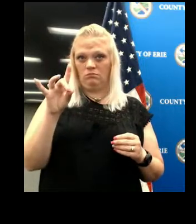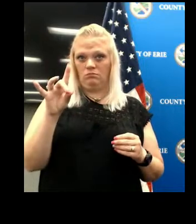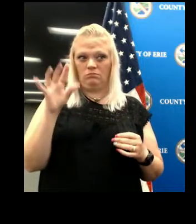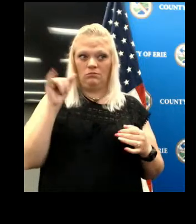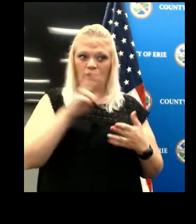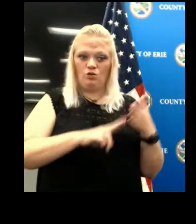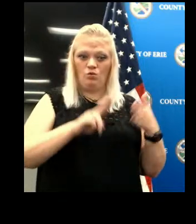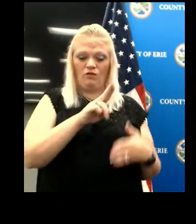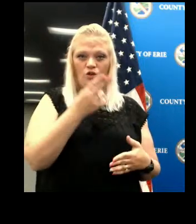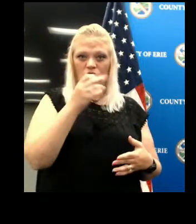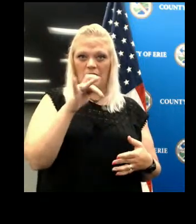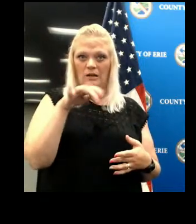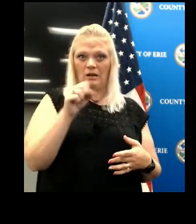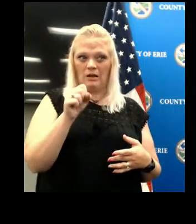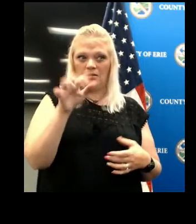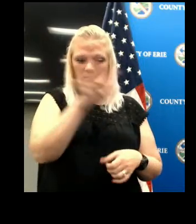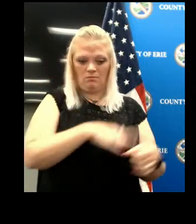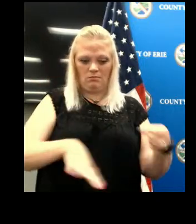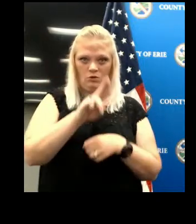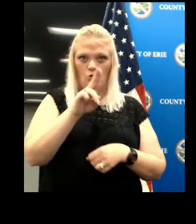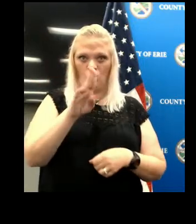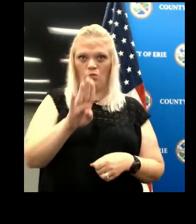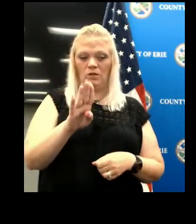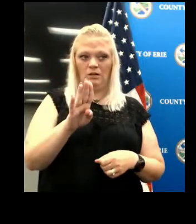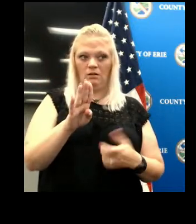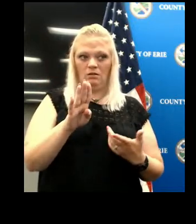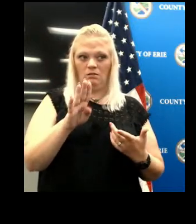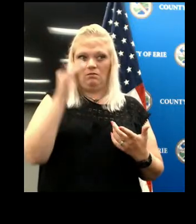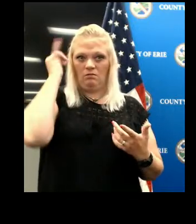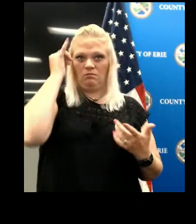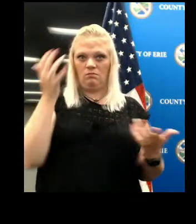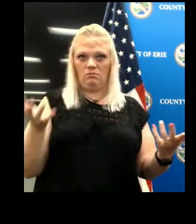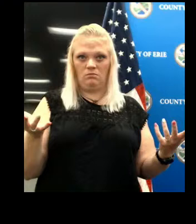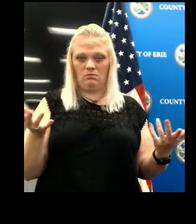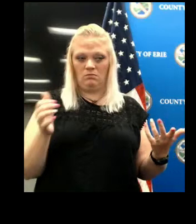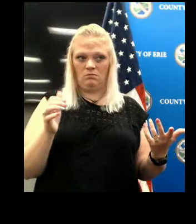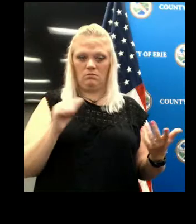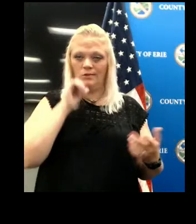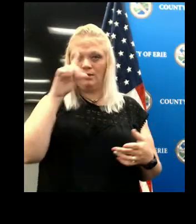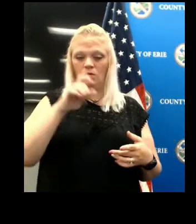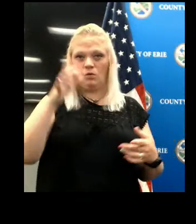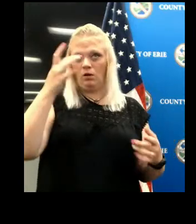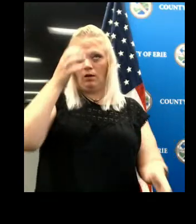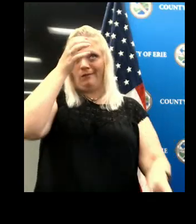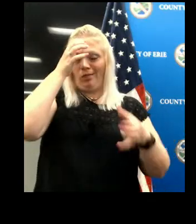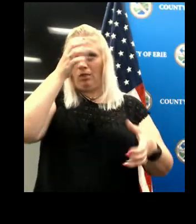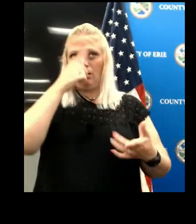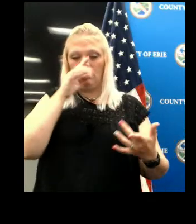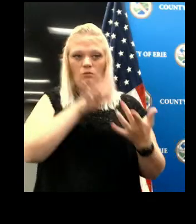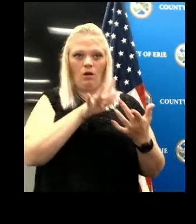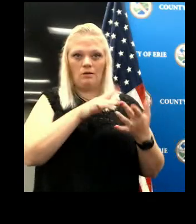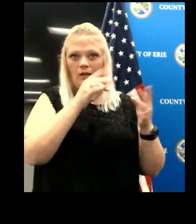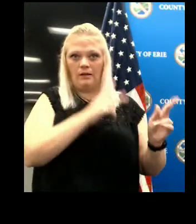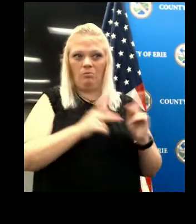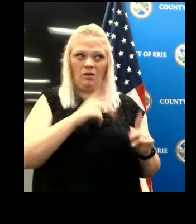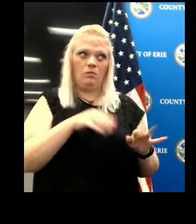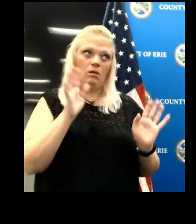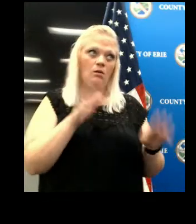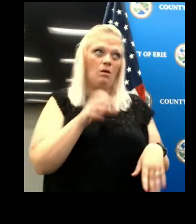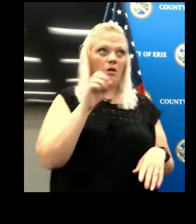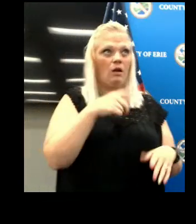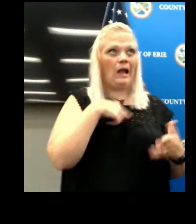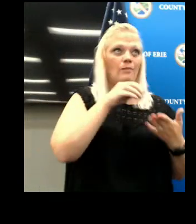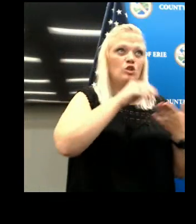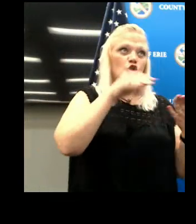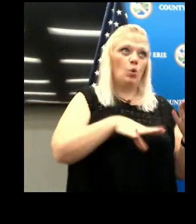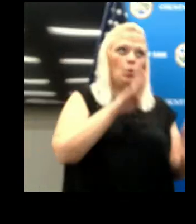University Heights neighborhood that surrounds the University of Buffalo. It doesn't take a genius when our contact tracers talk those individuals and, okay, I'm a student